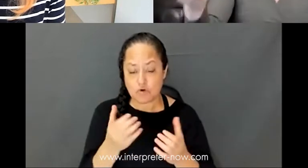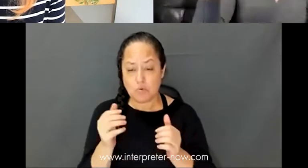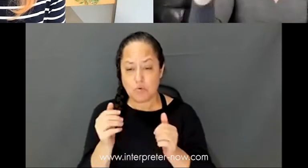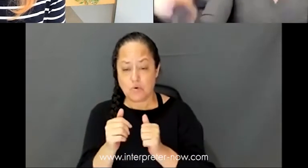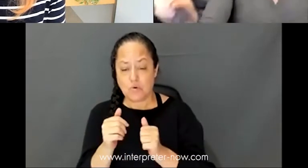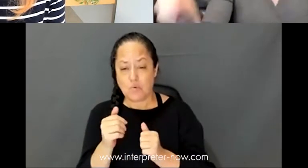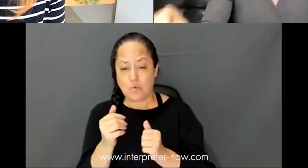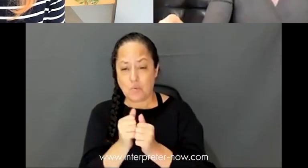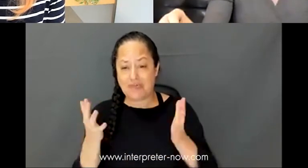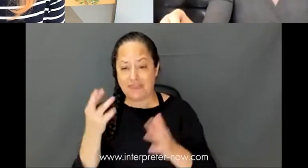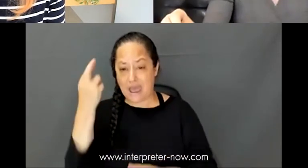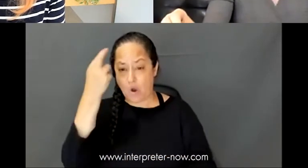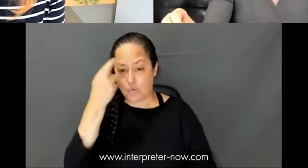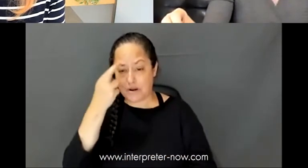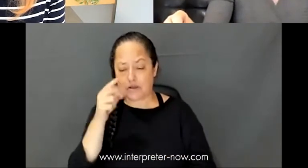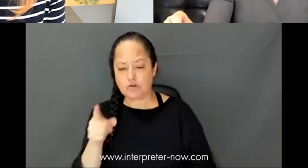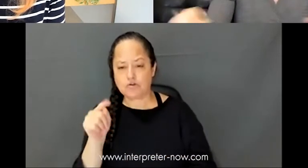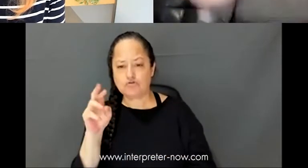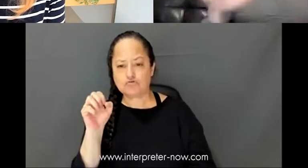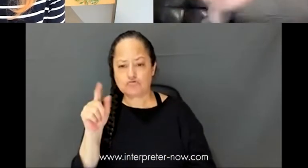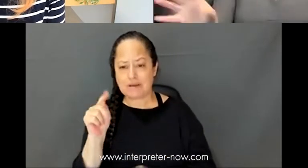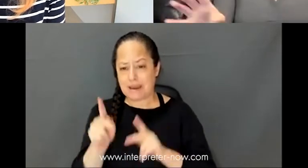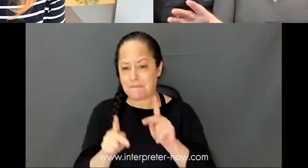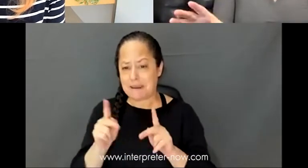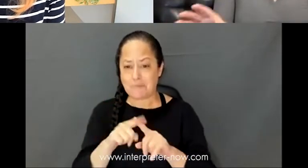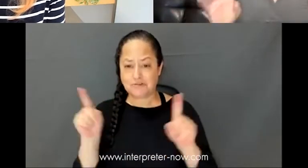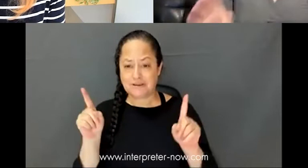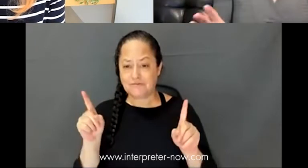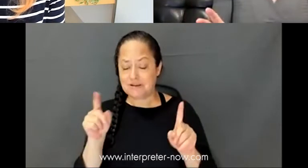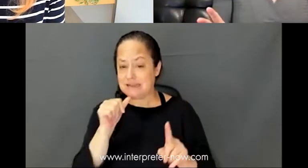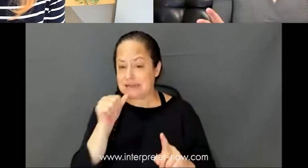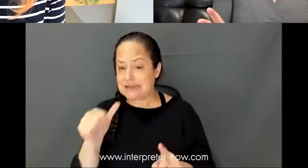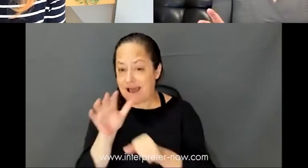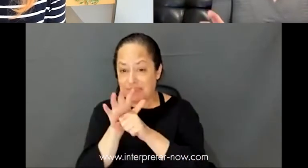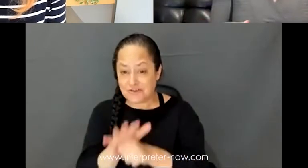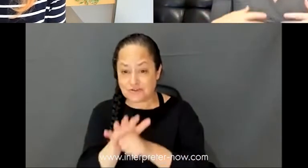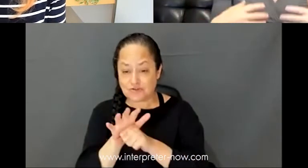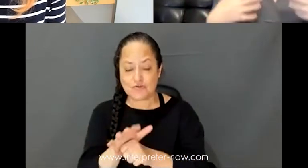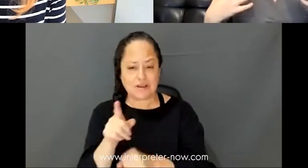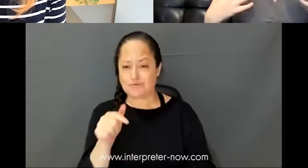it, suddenly you're treating people differently. When if there wasn't the stress, you wouldn't do it.